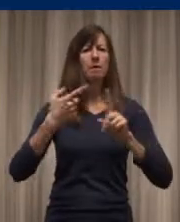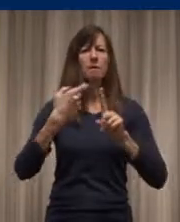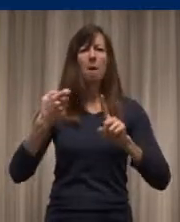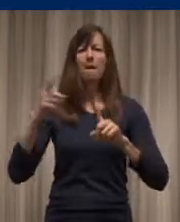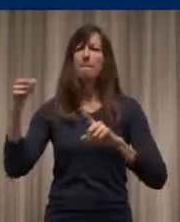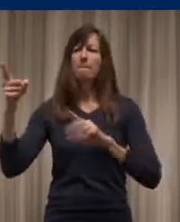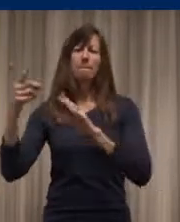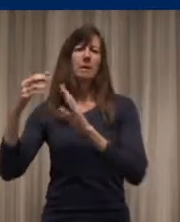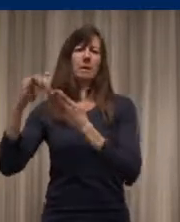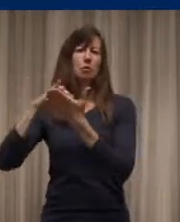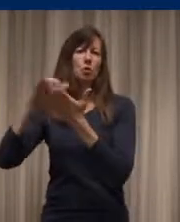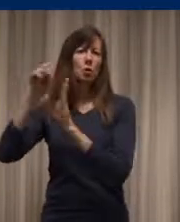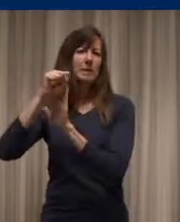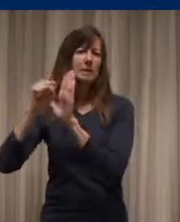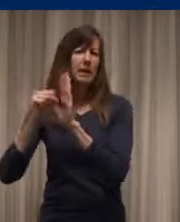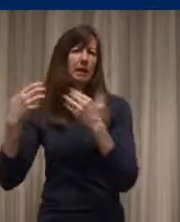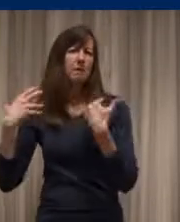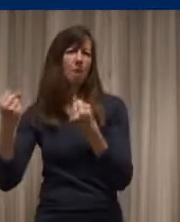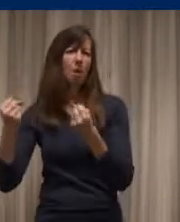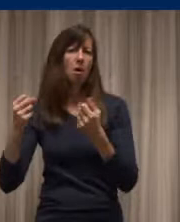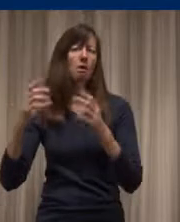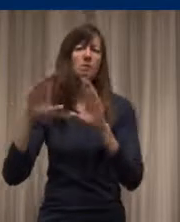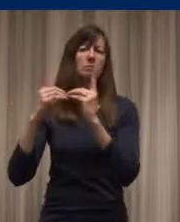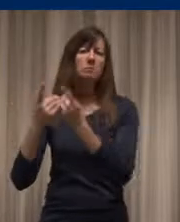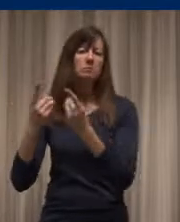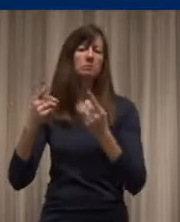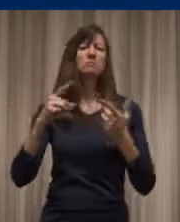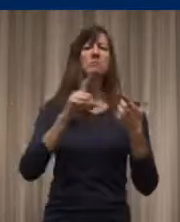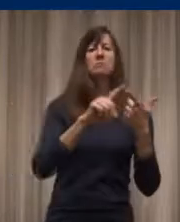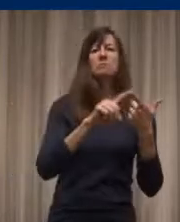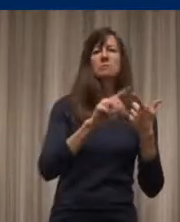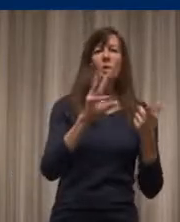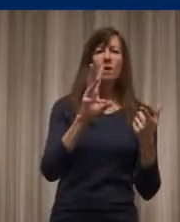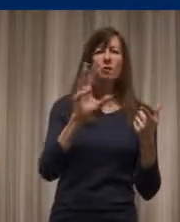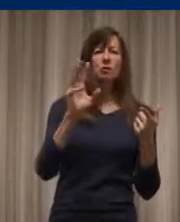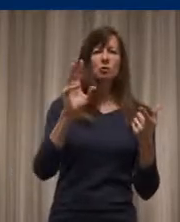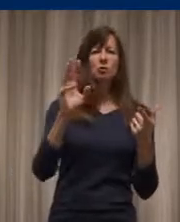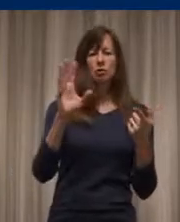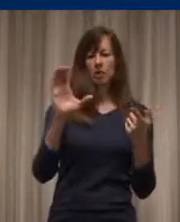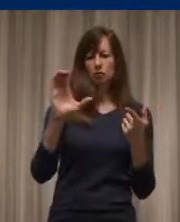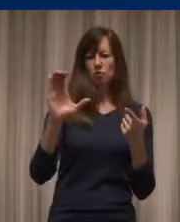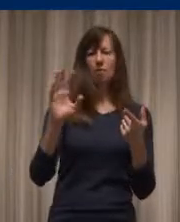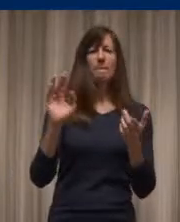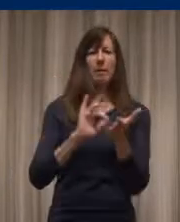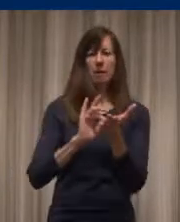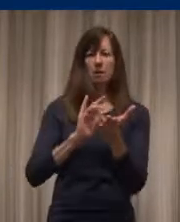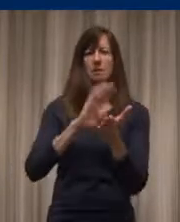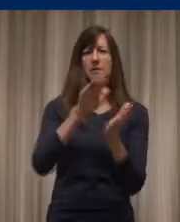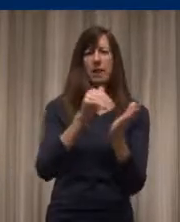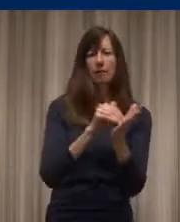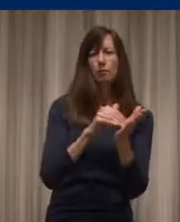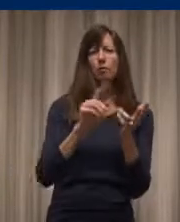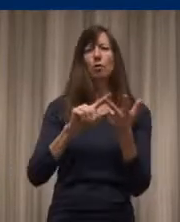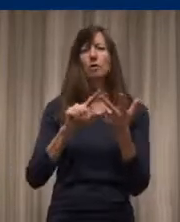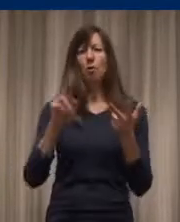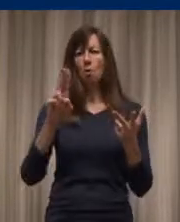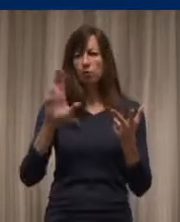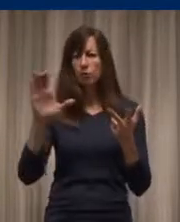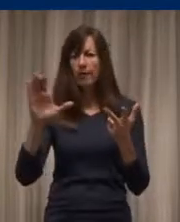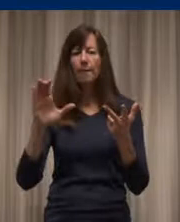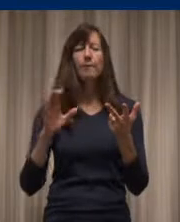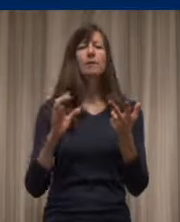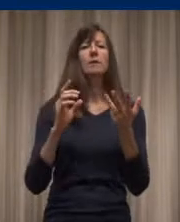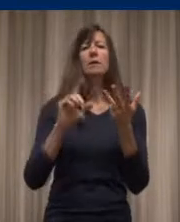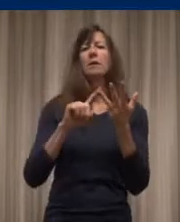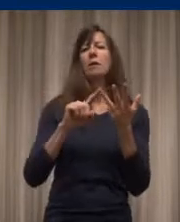Westchester Medical, from each of the counties, and then we also have representatives from a whole other host of partners who are going to